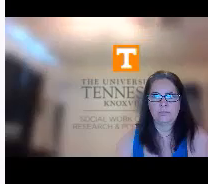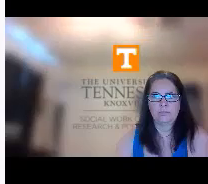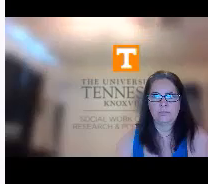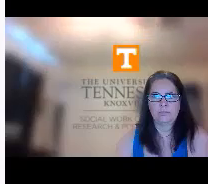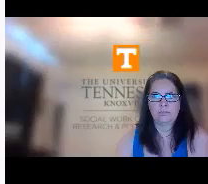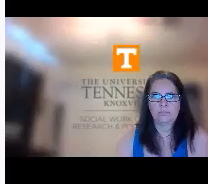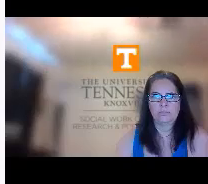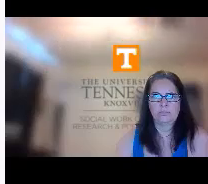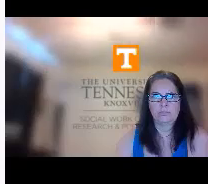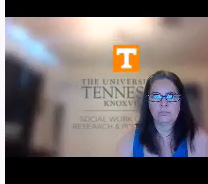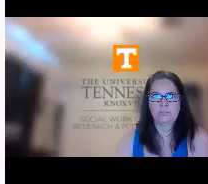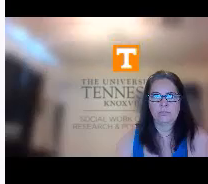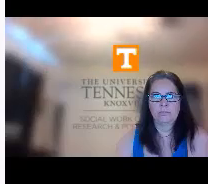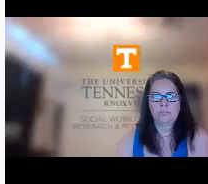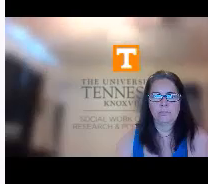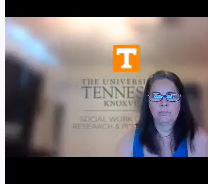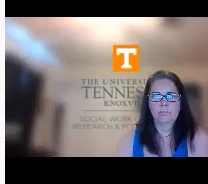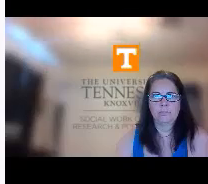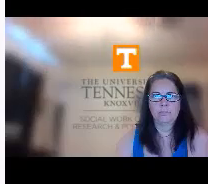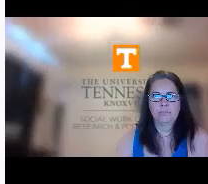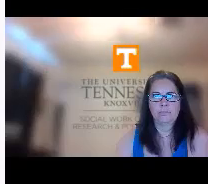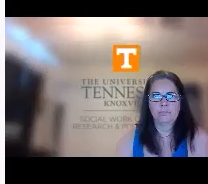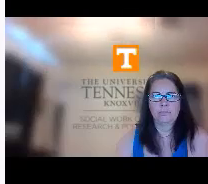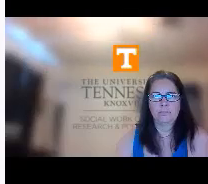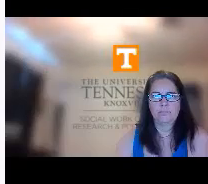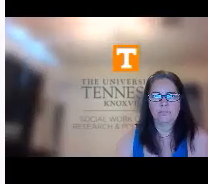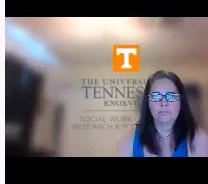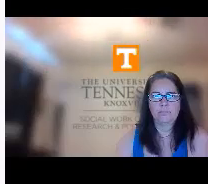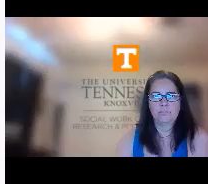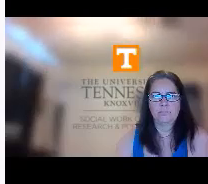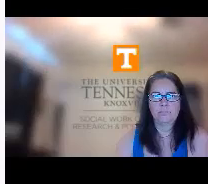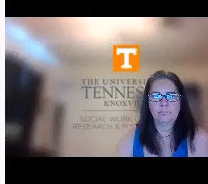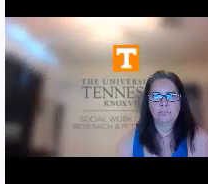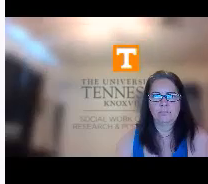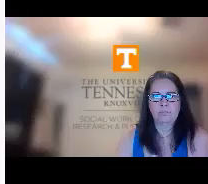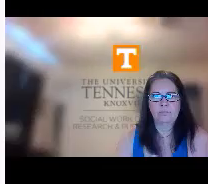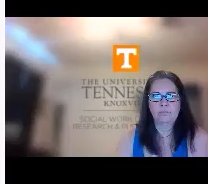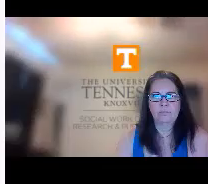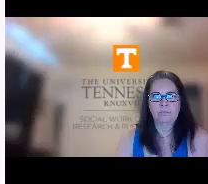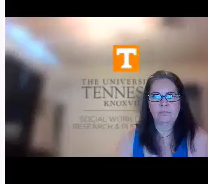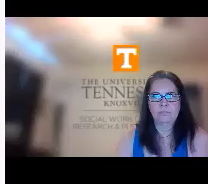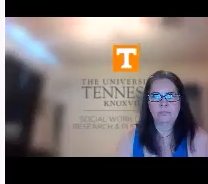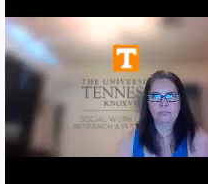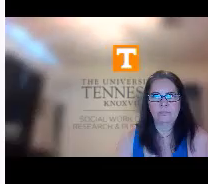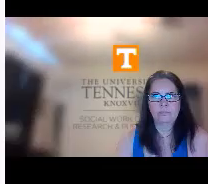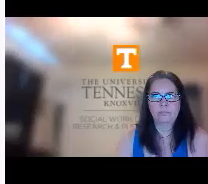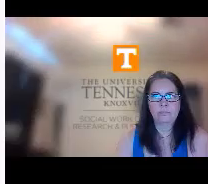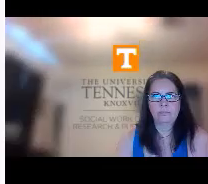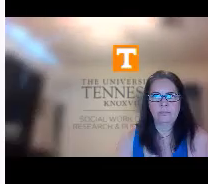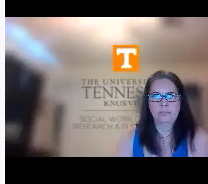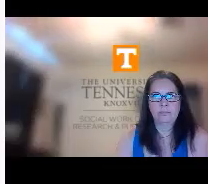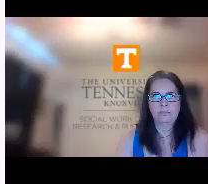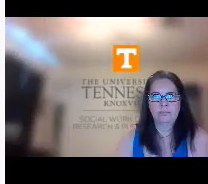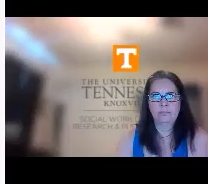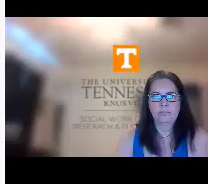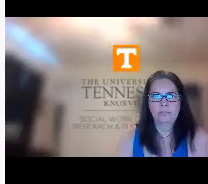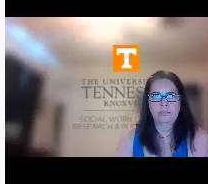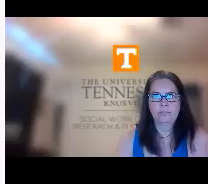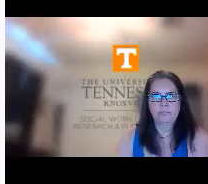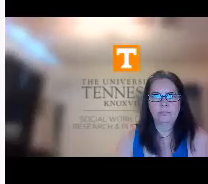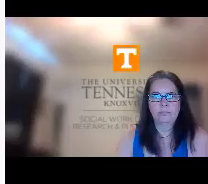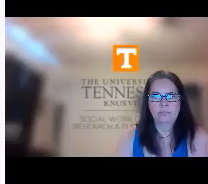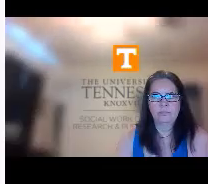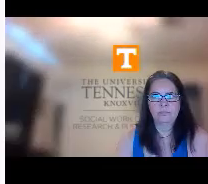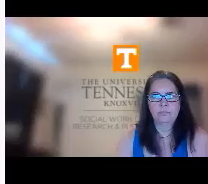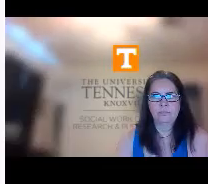for you. And let me know if you have any questions. Stick them in the chat. Feel free to unmute. I don't mind